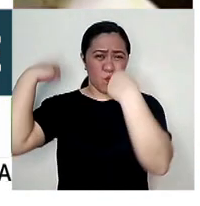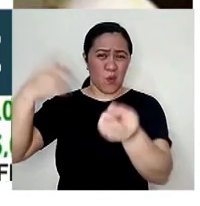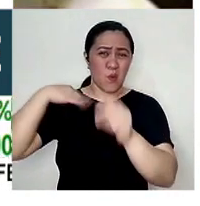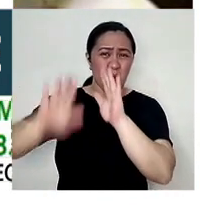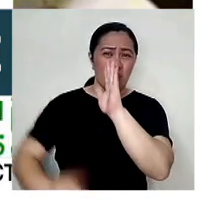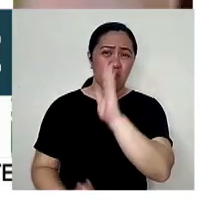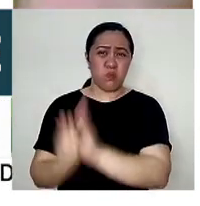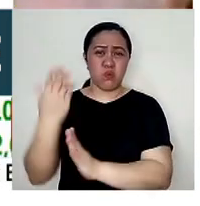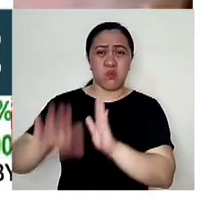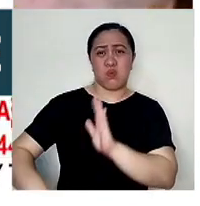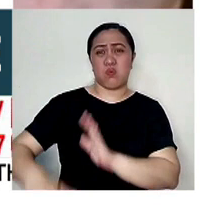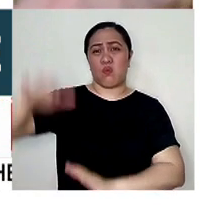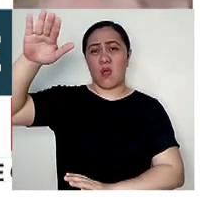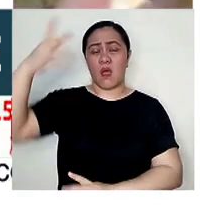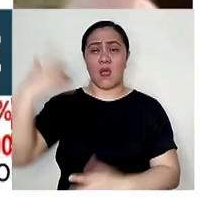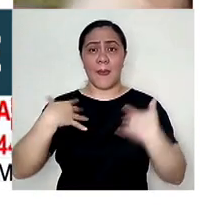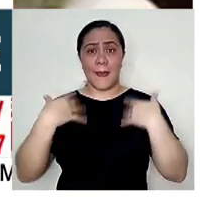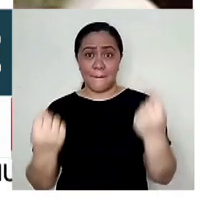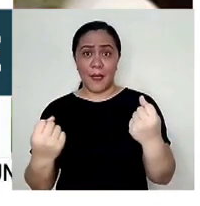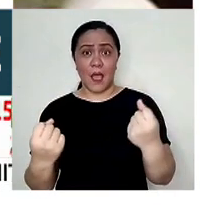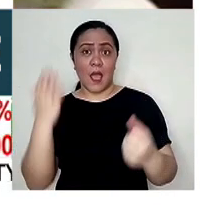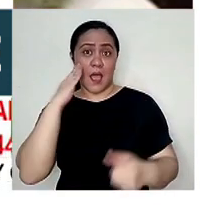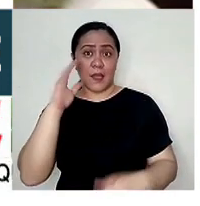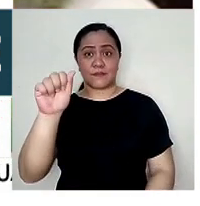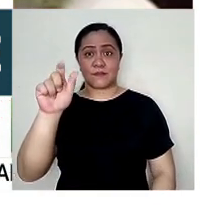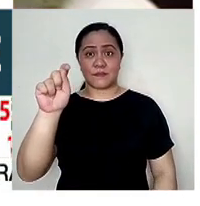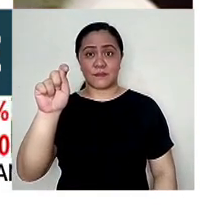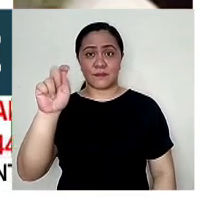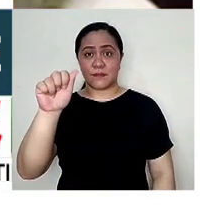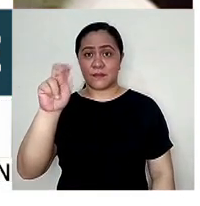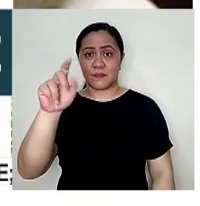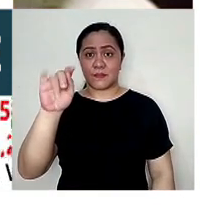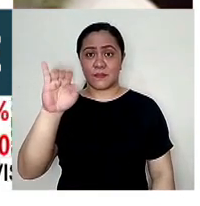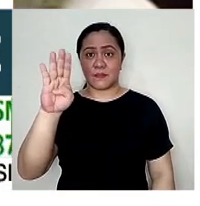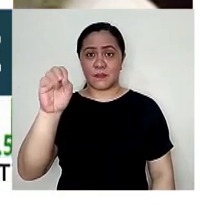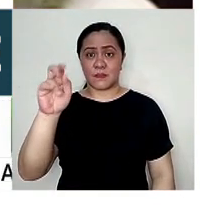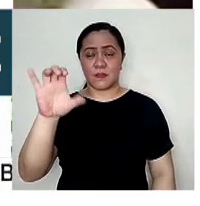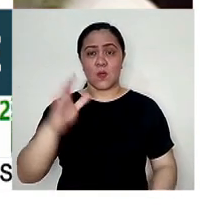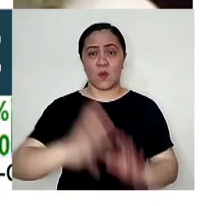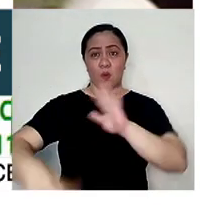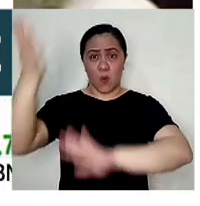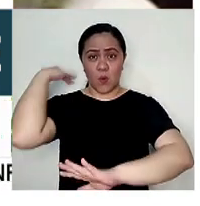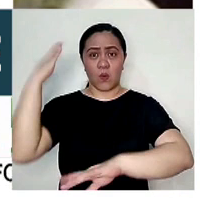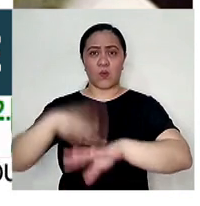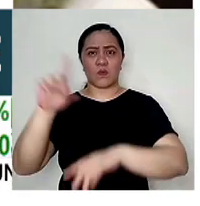And in fact, the antibiotics came long after the vaccine. It was only in the early